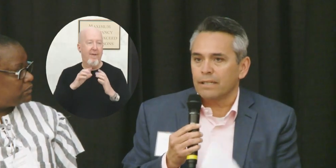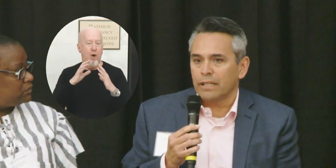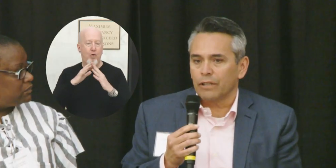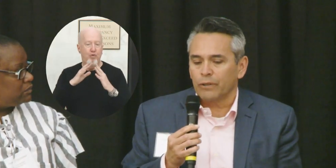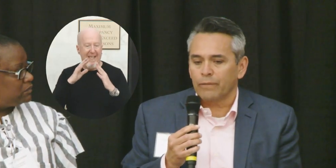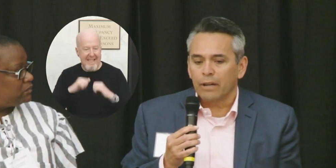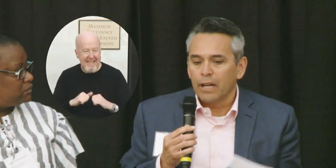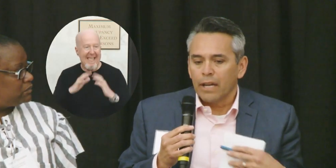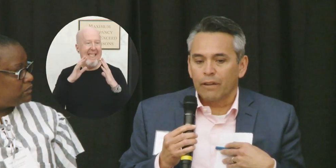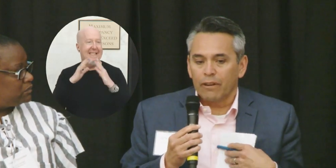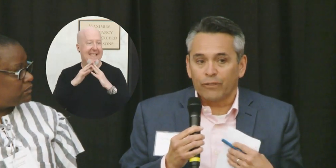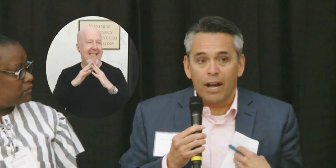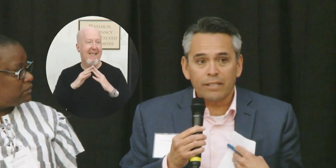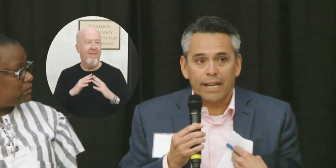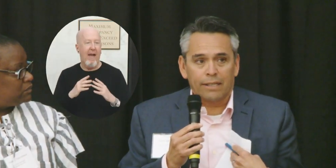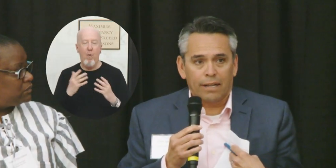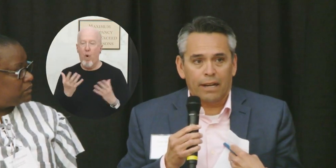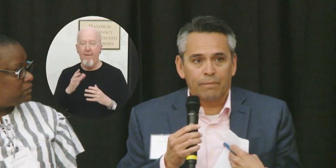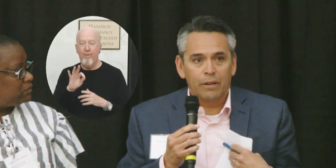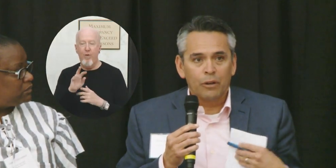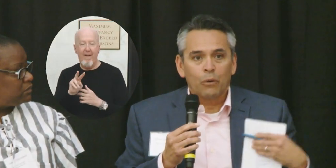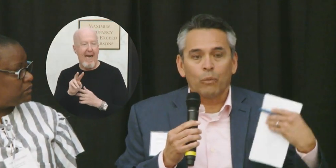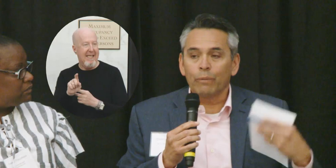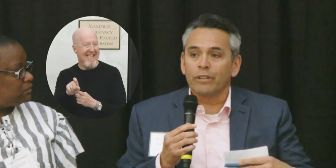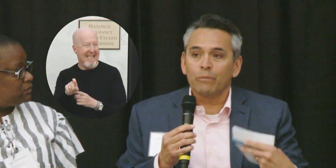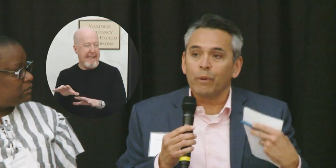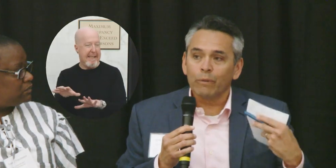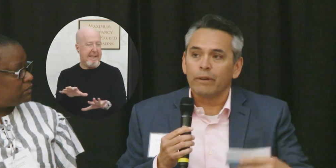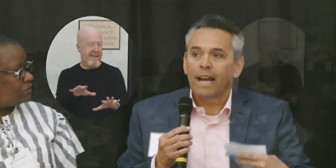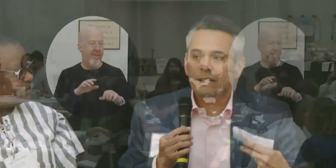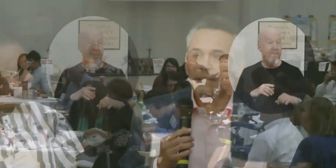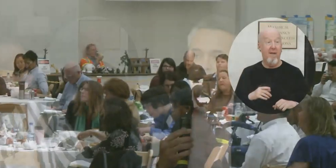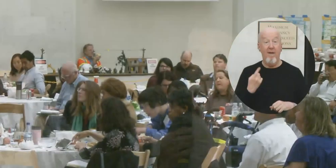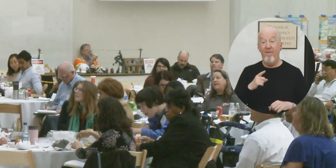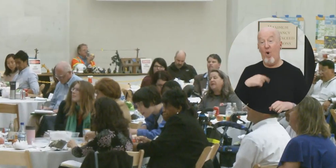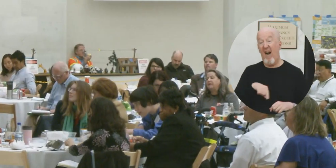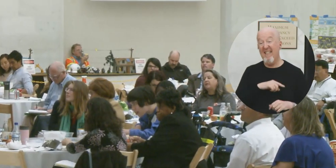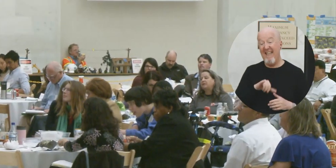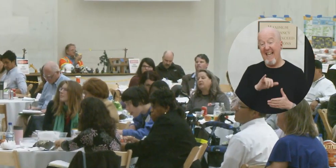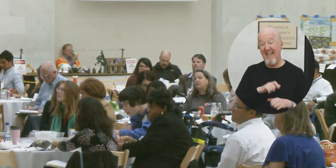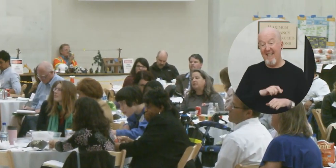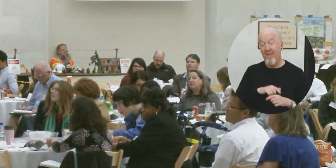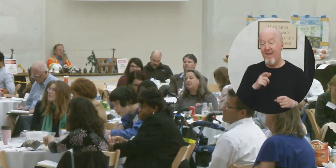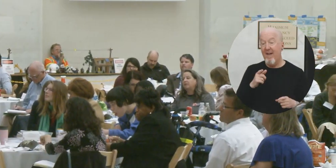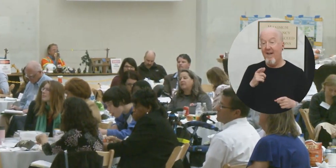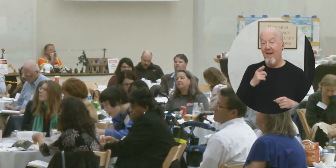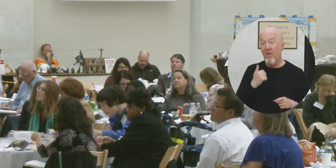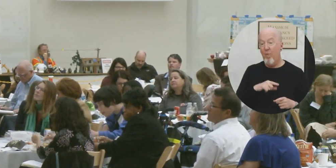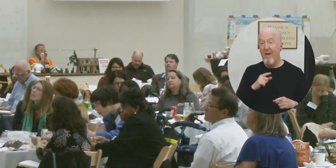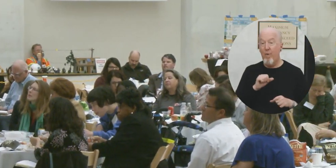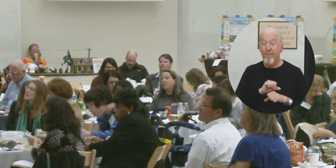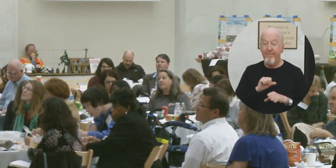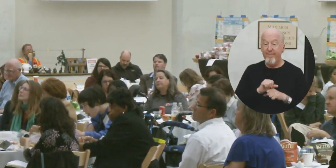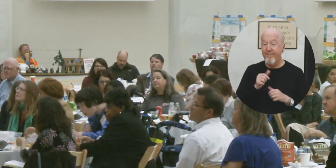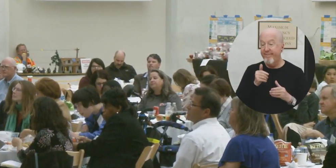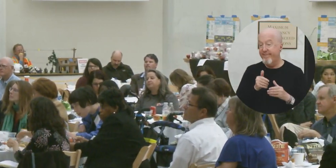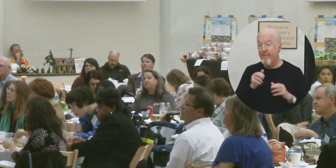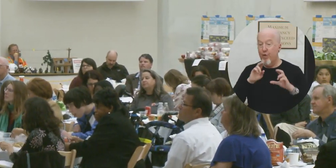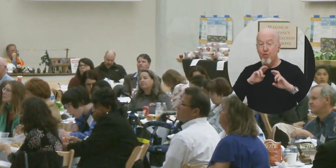the density of the Fruitvale. And for us at the time, we were actually getting ready to, you